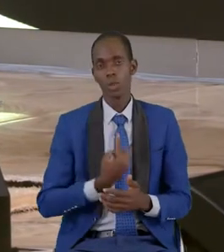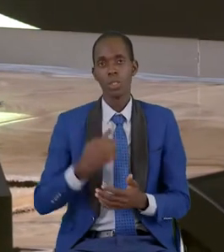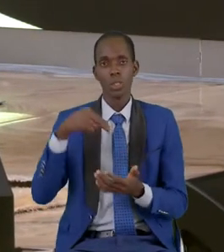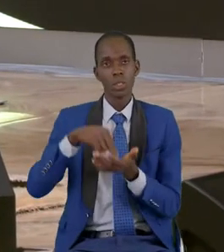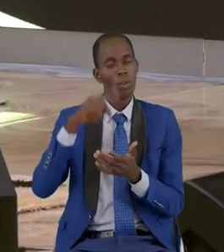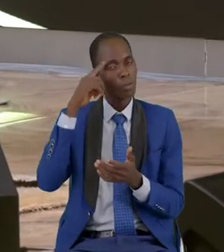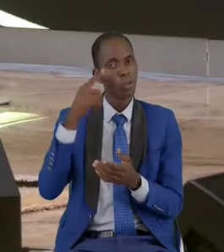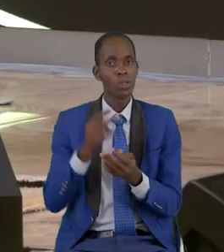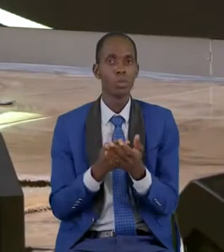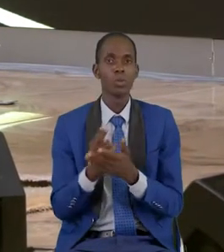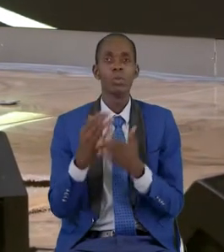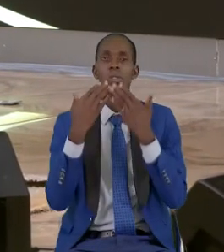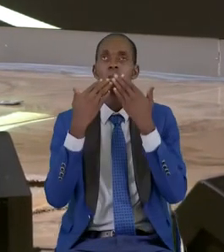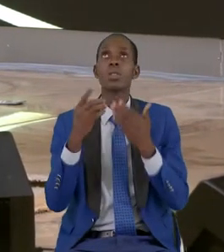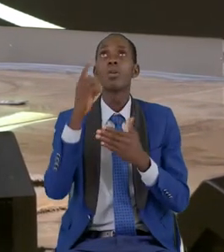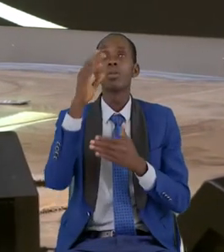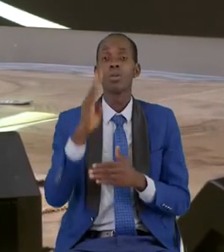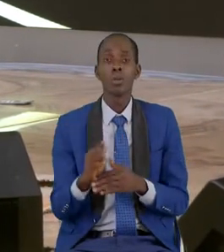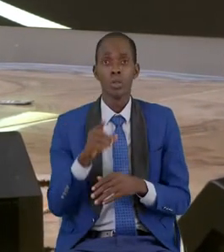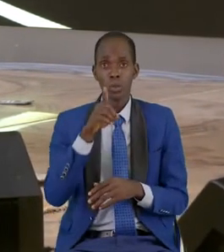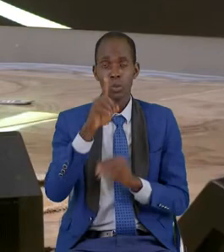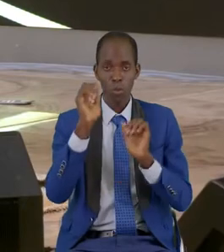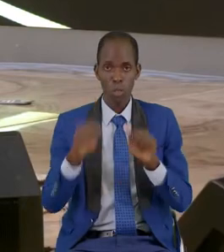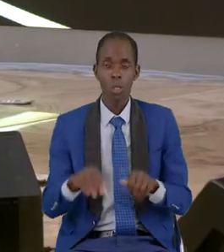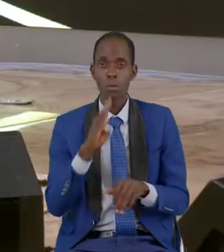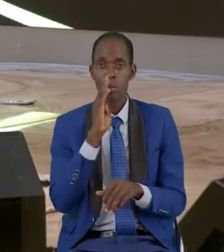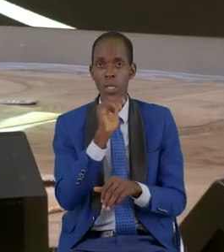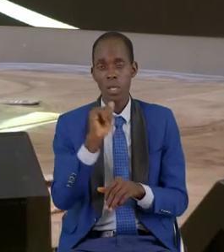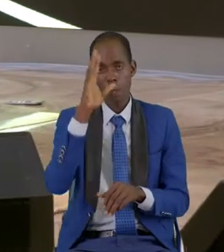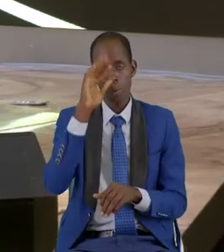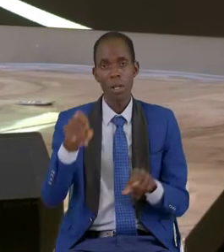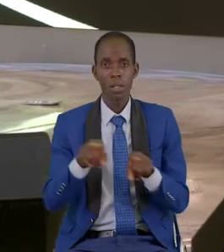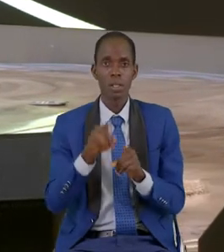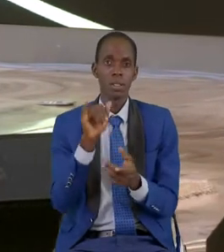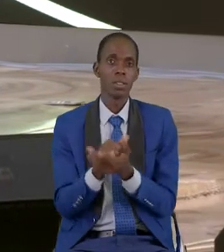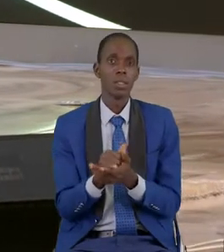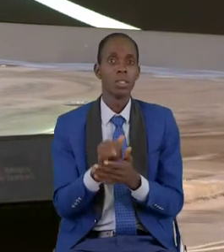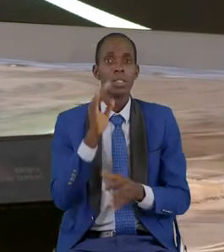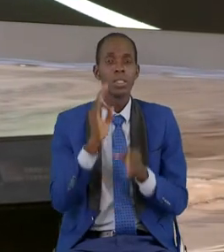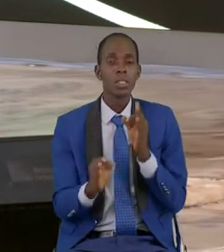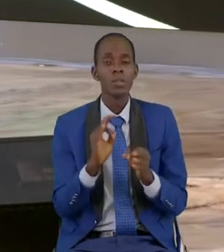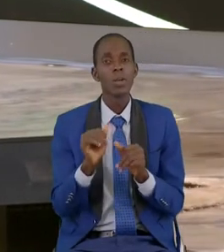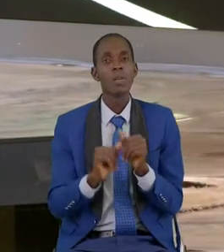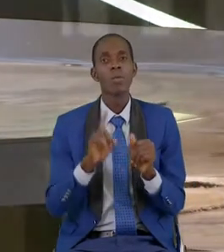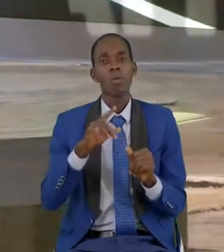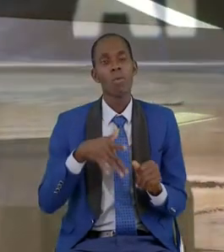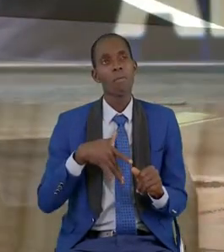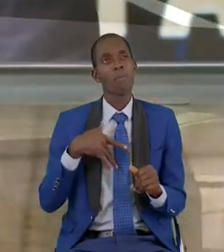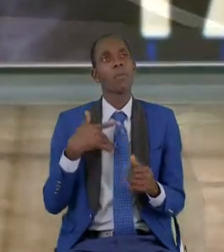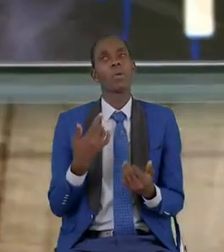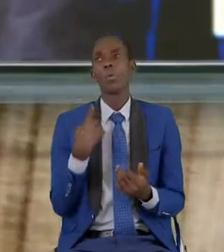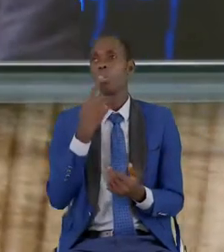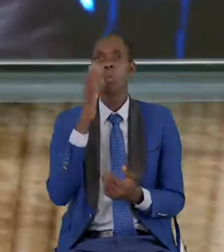God today you can be a man like that, because if everybody fell, who will stand?